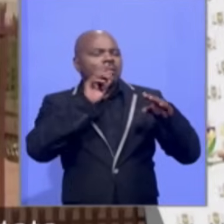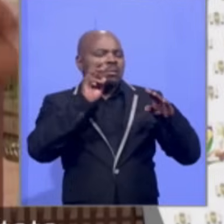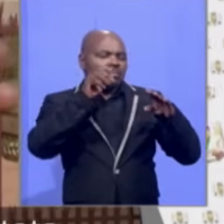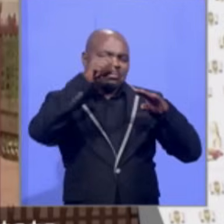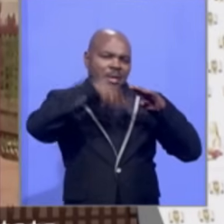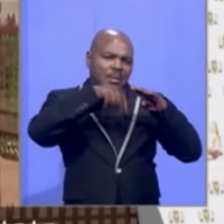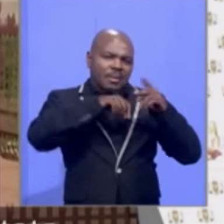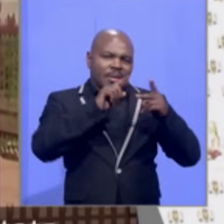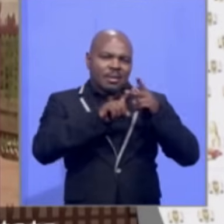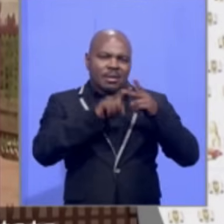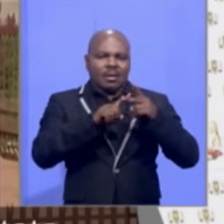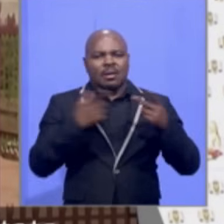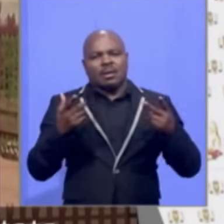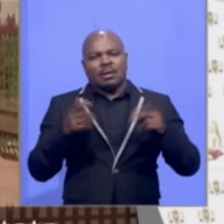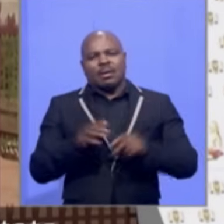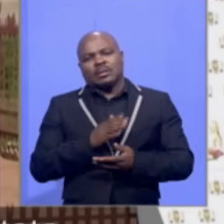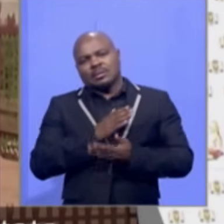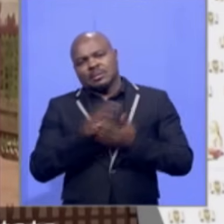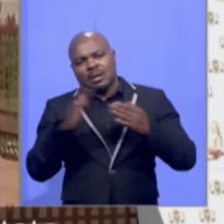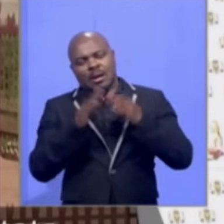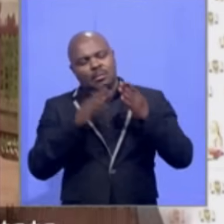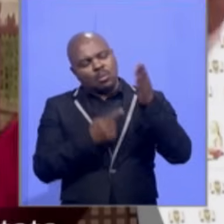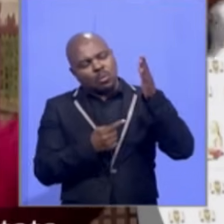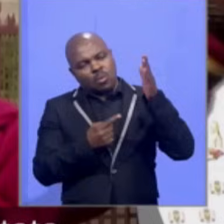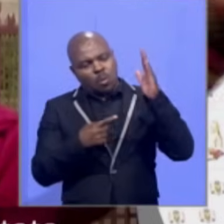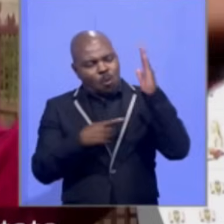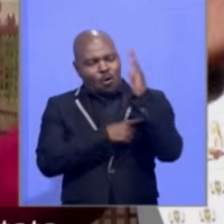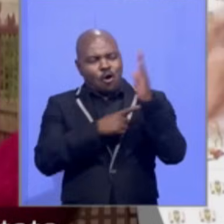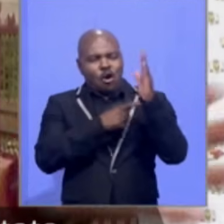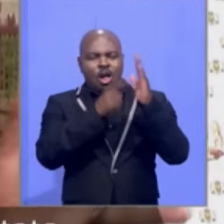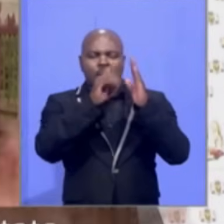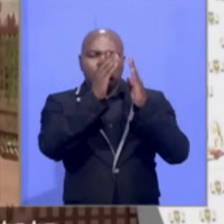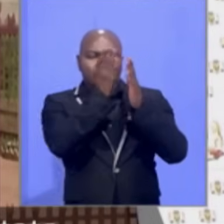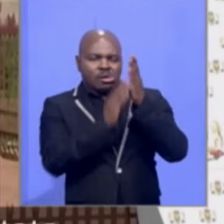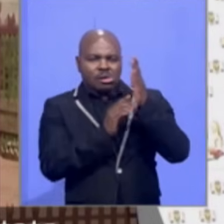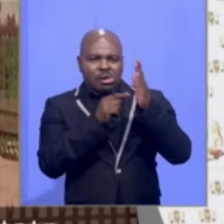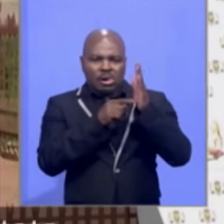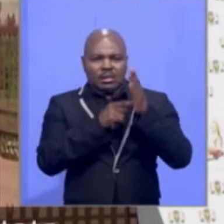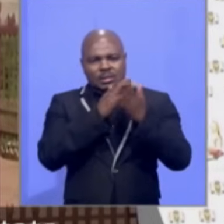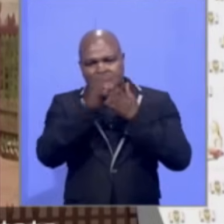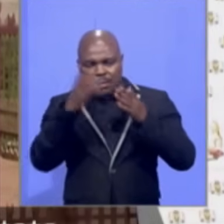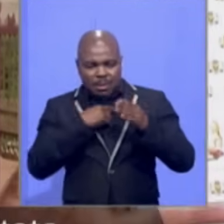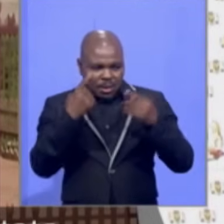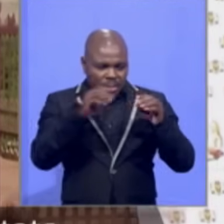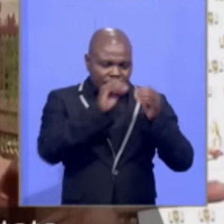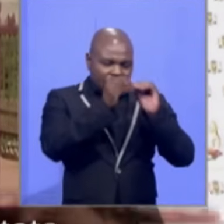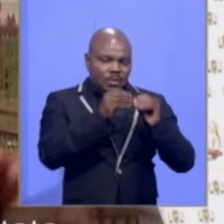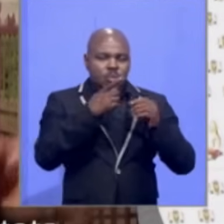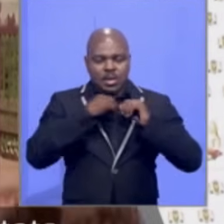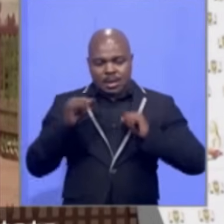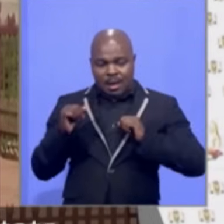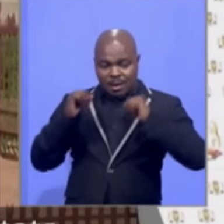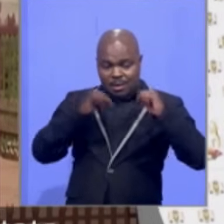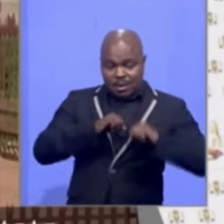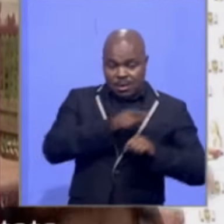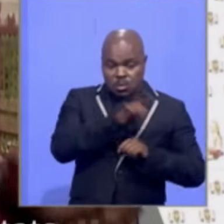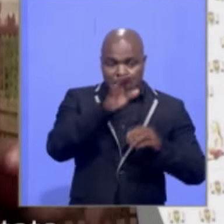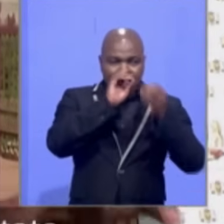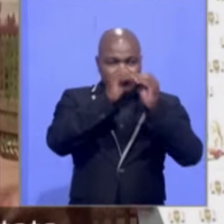hore mabota ha ba ntse ba sebetsa a mang a sana le di-cracks. Ke inisitswe dintlong tse ding mo ke bontshitsweng diphoso tseo. So re dumellana le batho ba neng ba